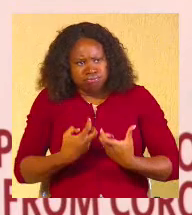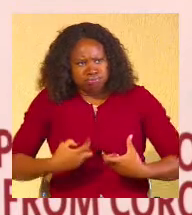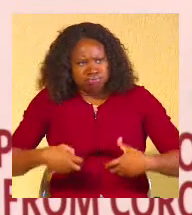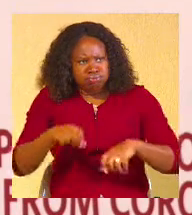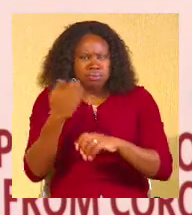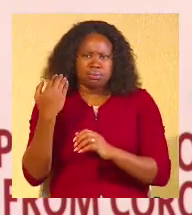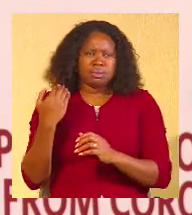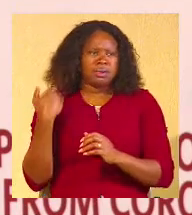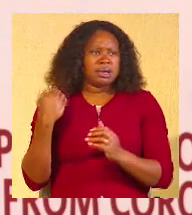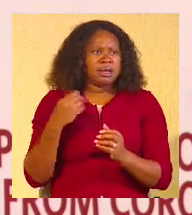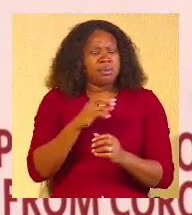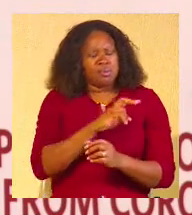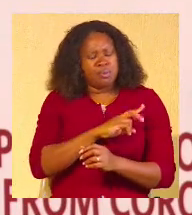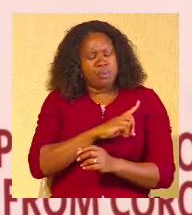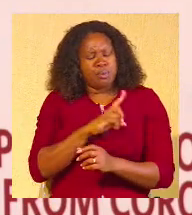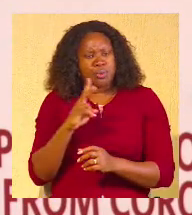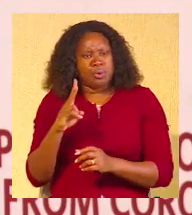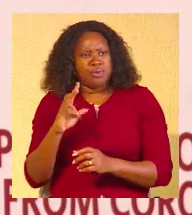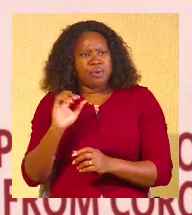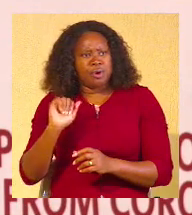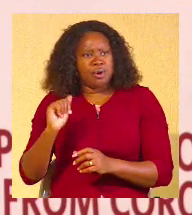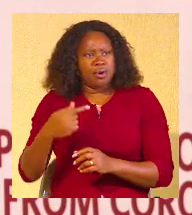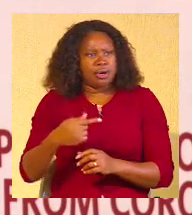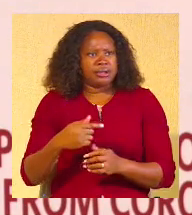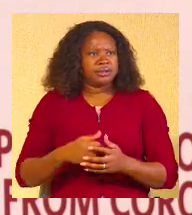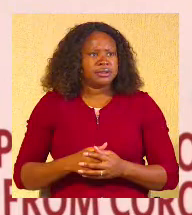was taken on the 12th of August.